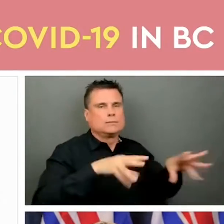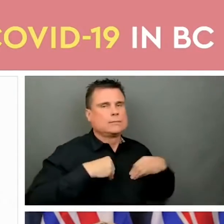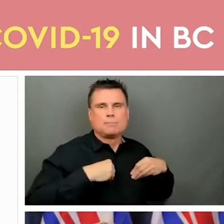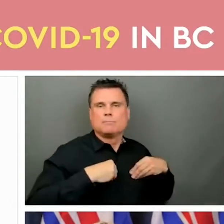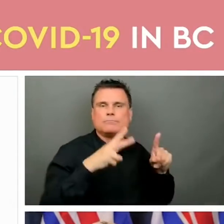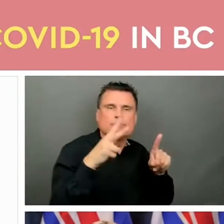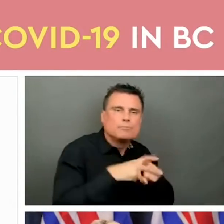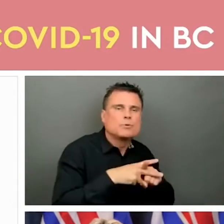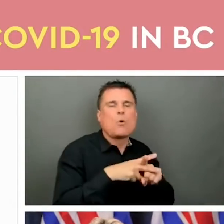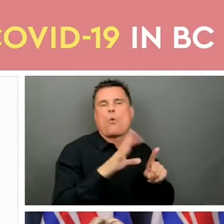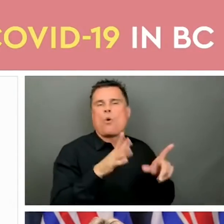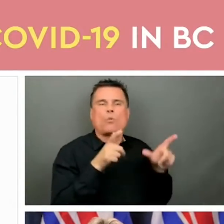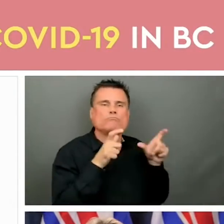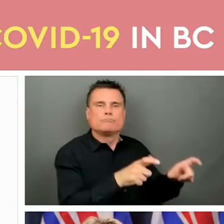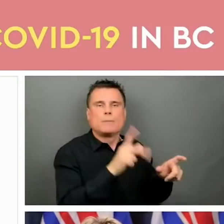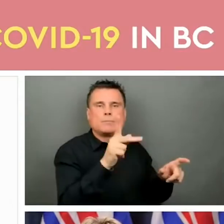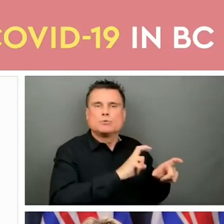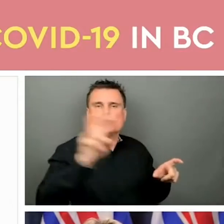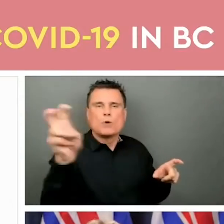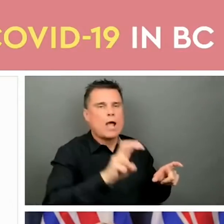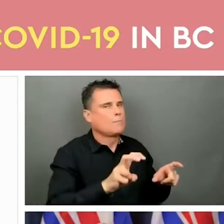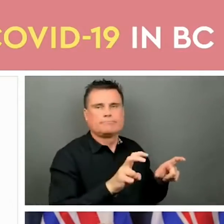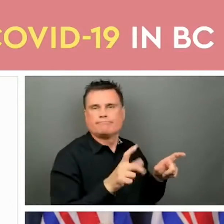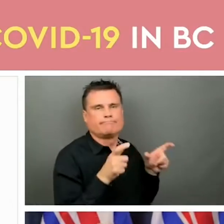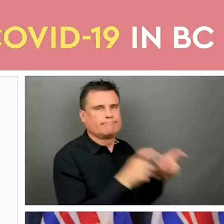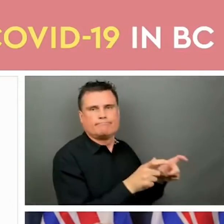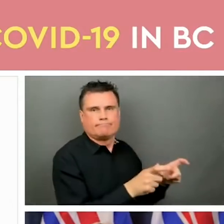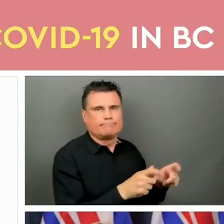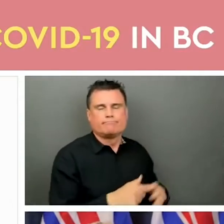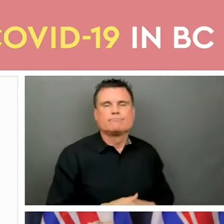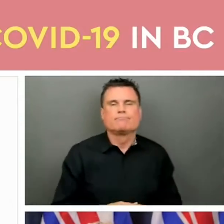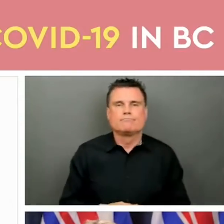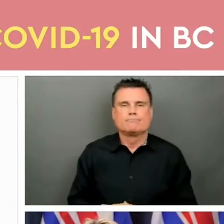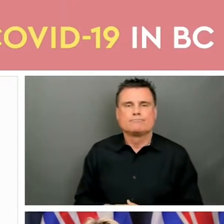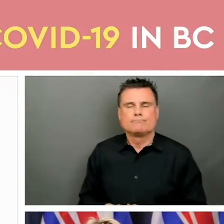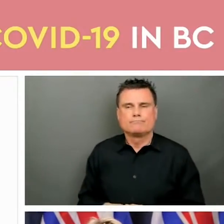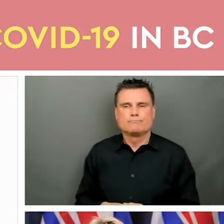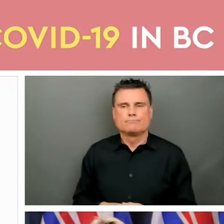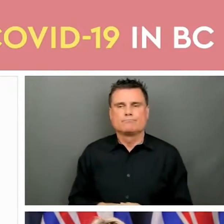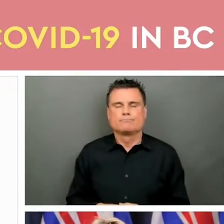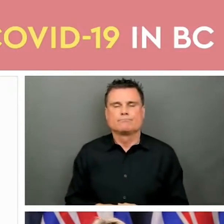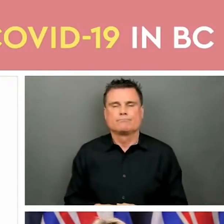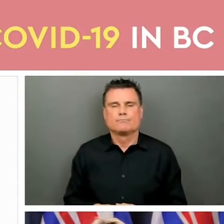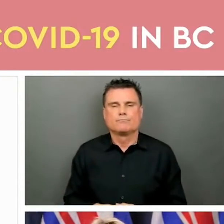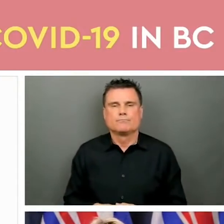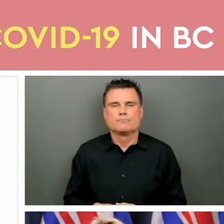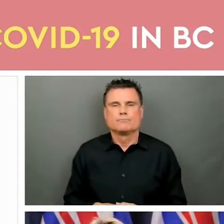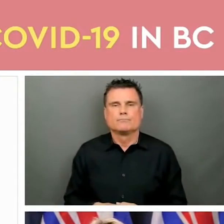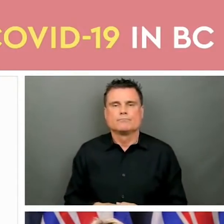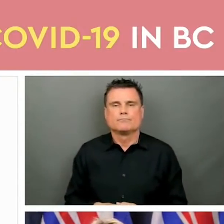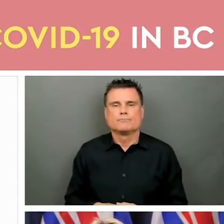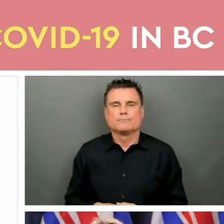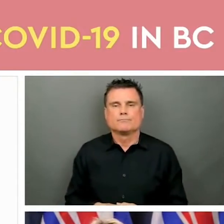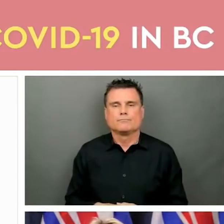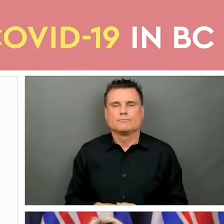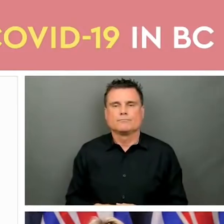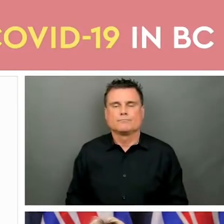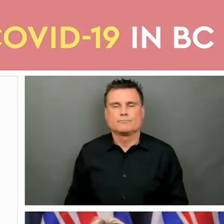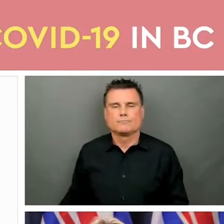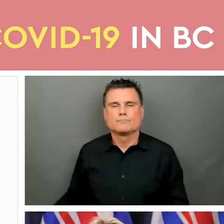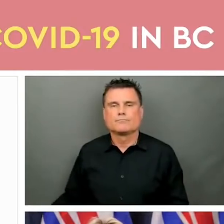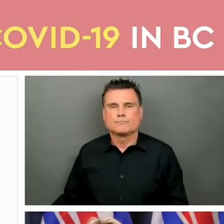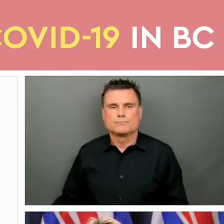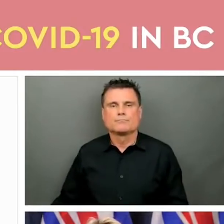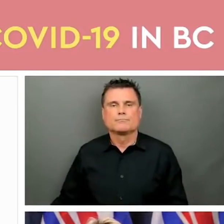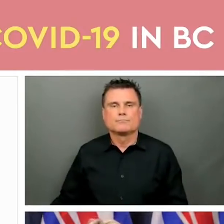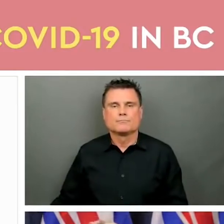guidelines. We will continue to call on businesses to redouble their efforts around their COVID safety plans, and